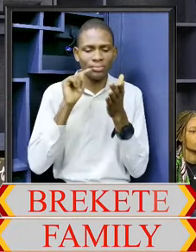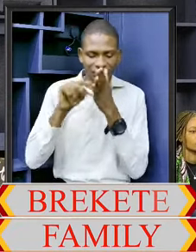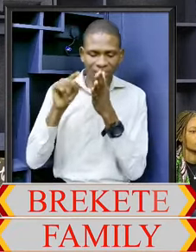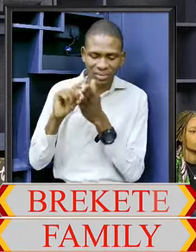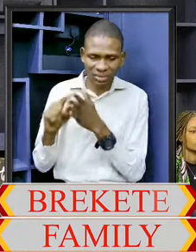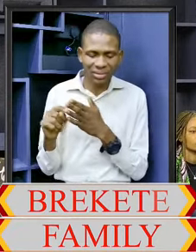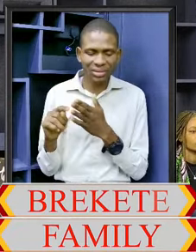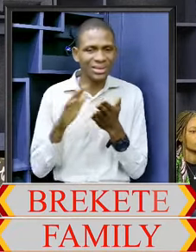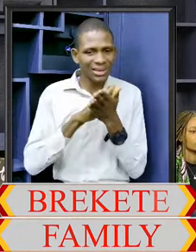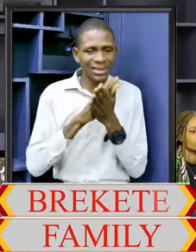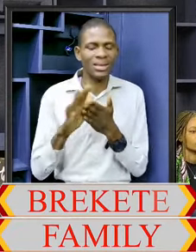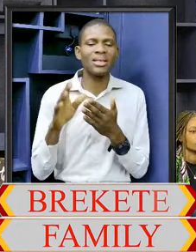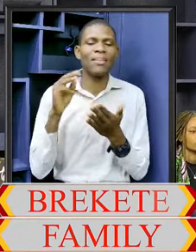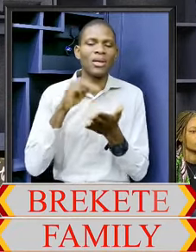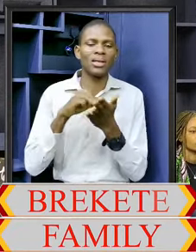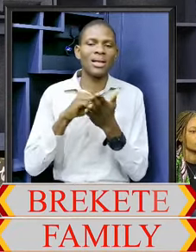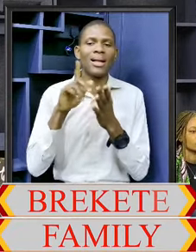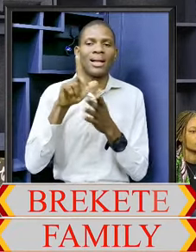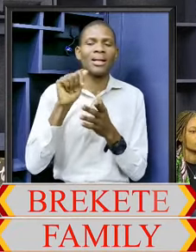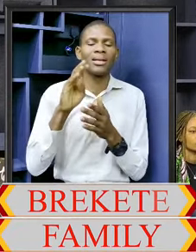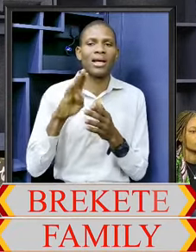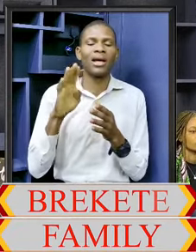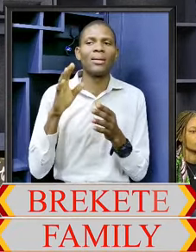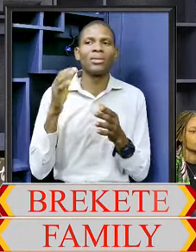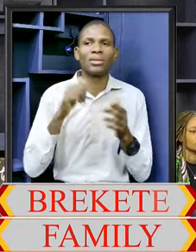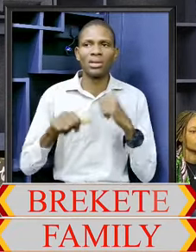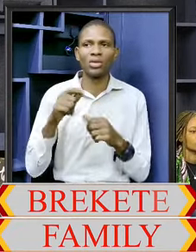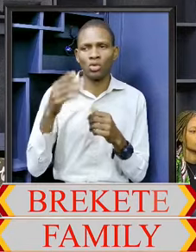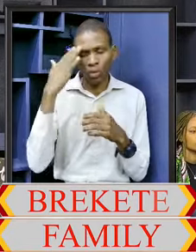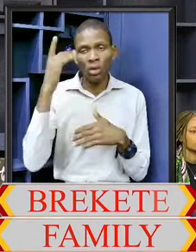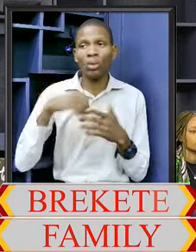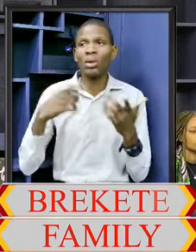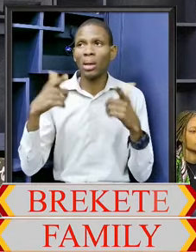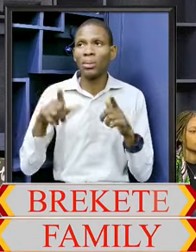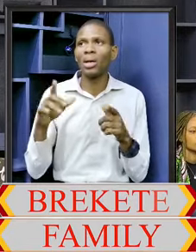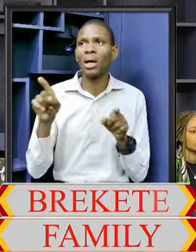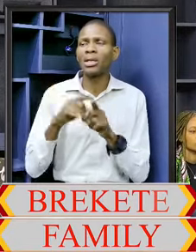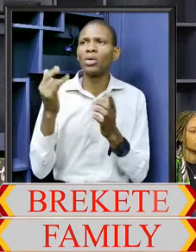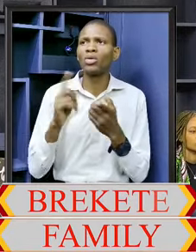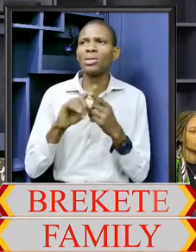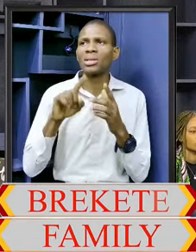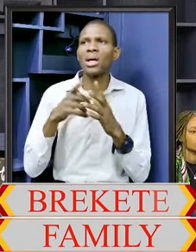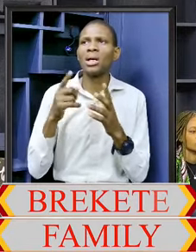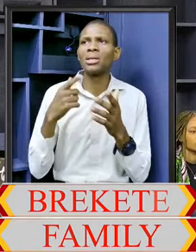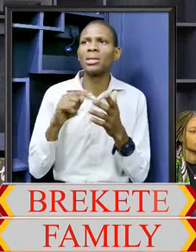lab services in Nigeria. What happened? As they want to start, they go work.